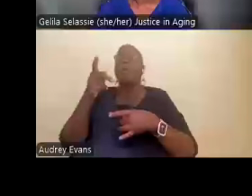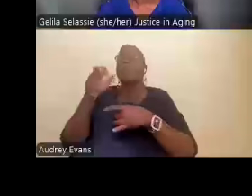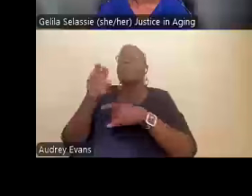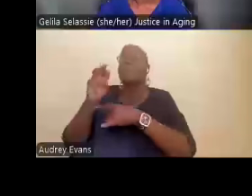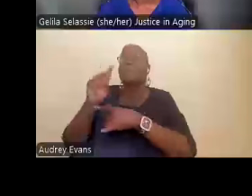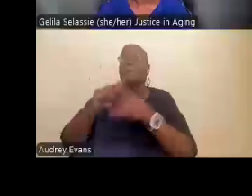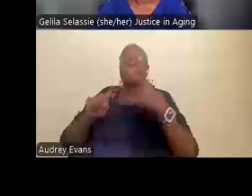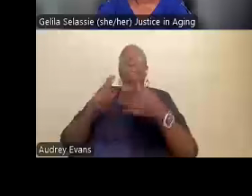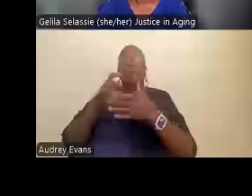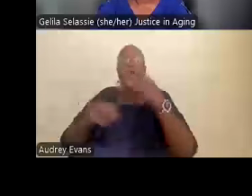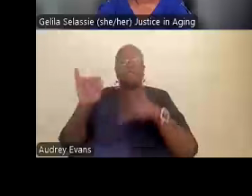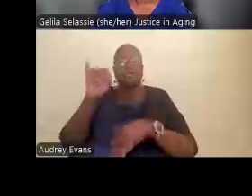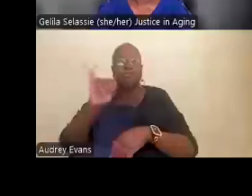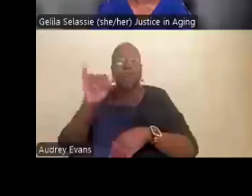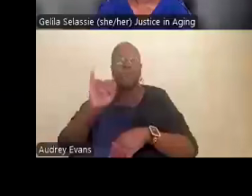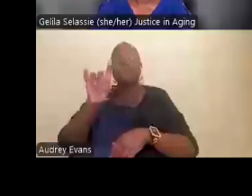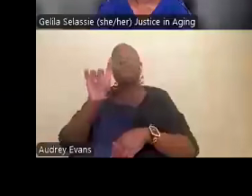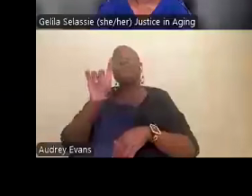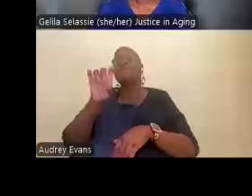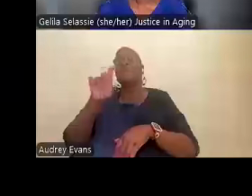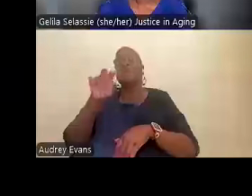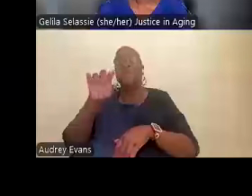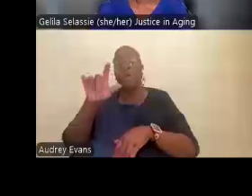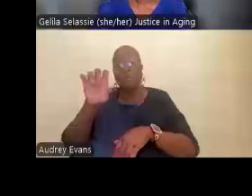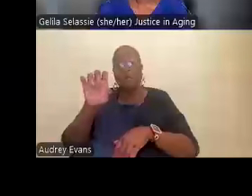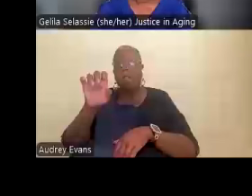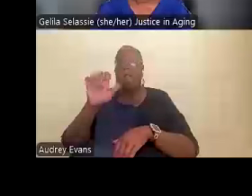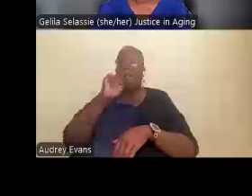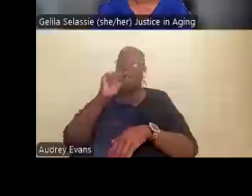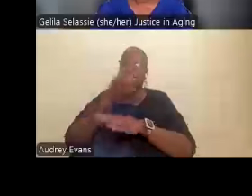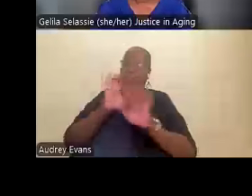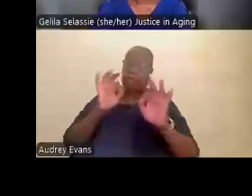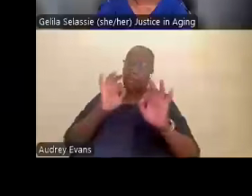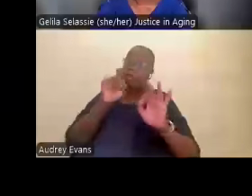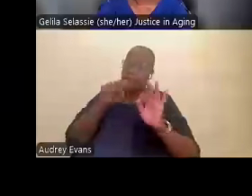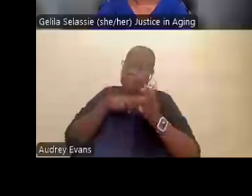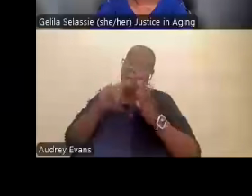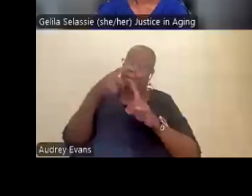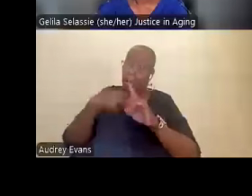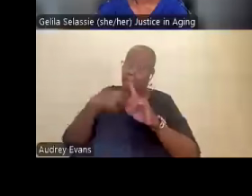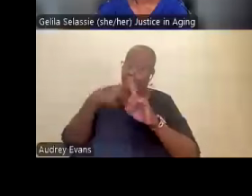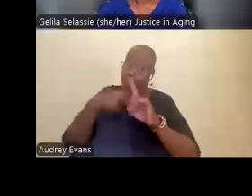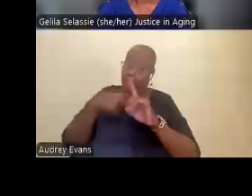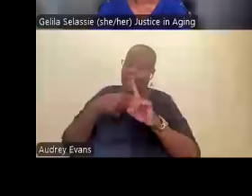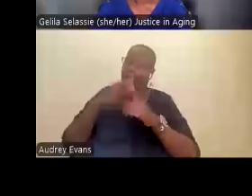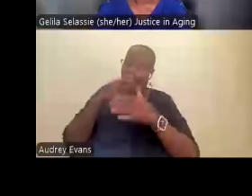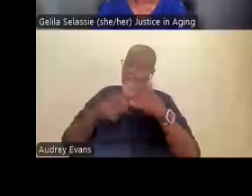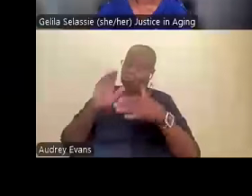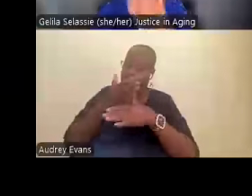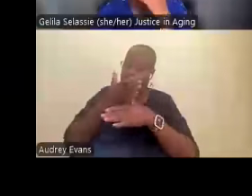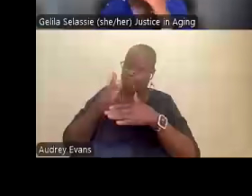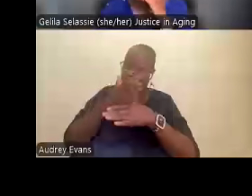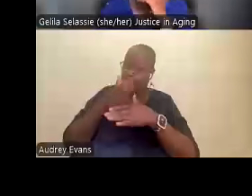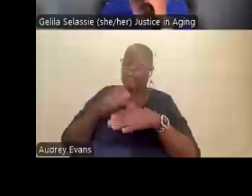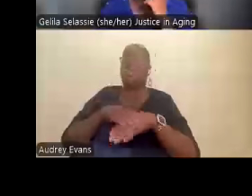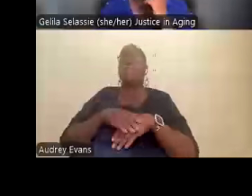cost insurance, deductibles. Medicare is not free, and you must pay monthly premiums and cost sharing. So